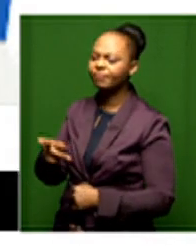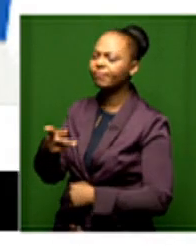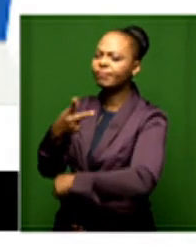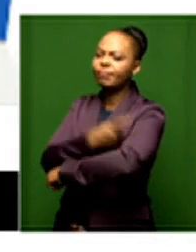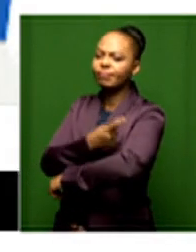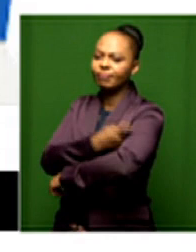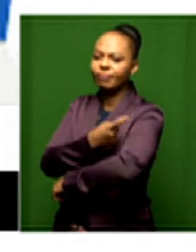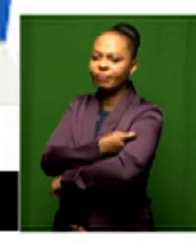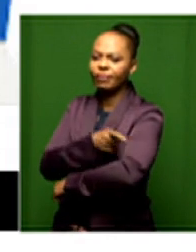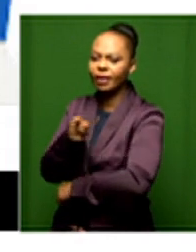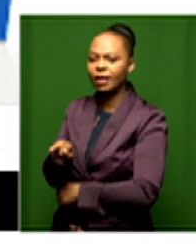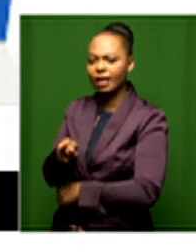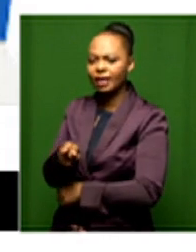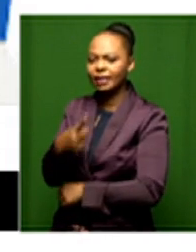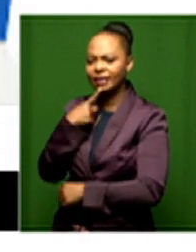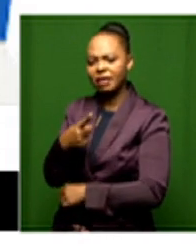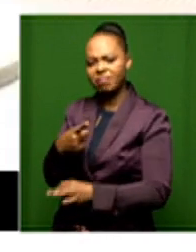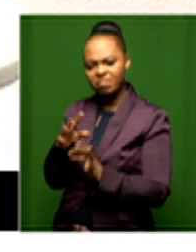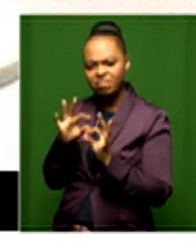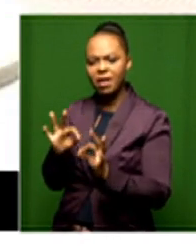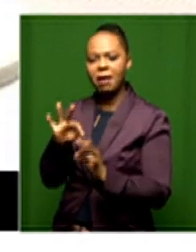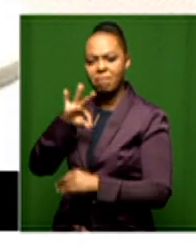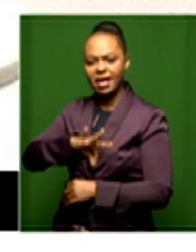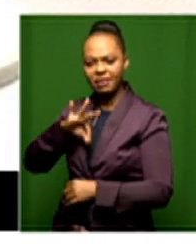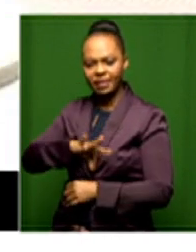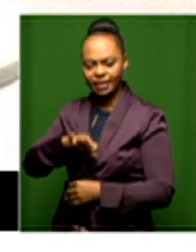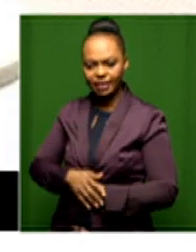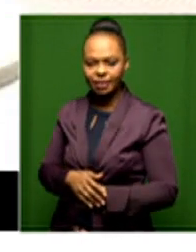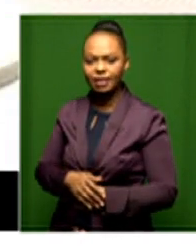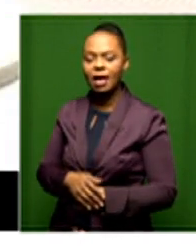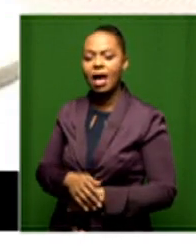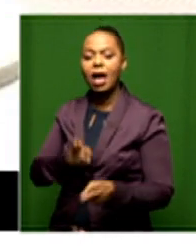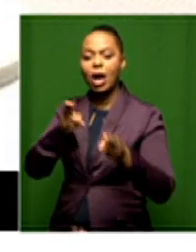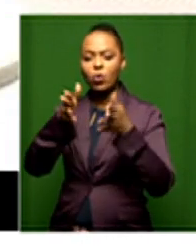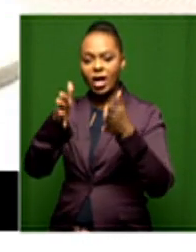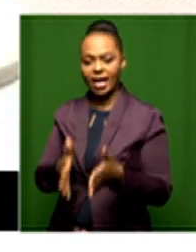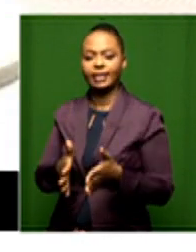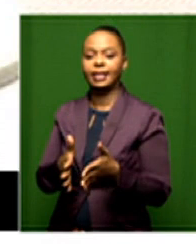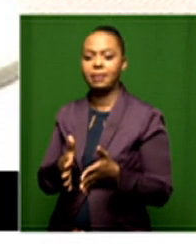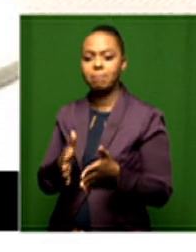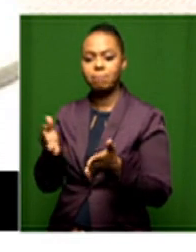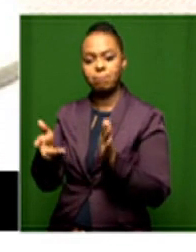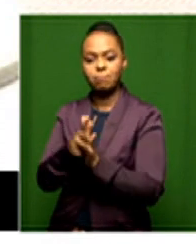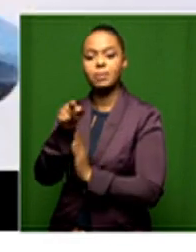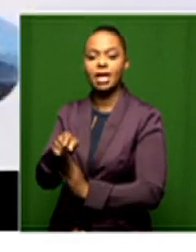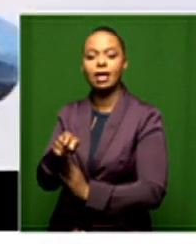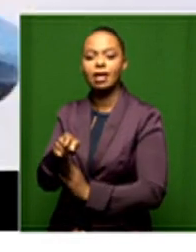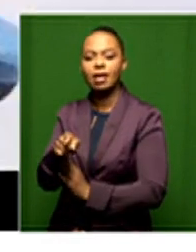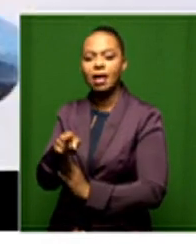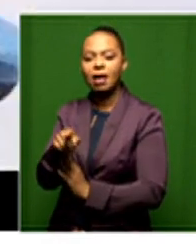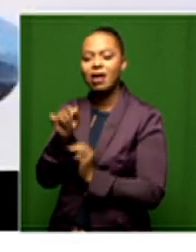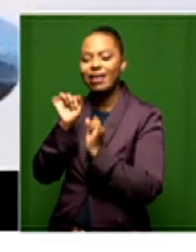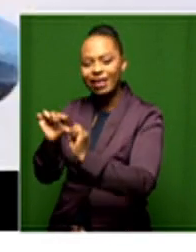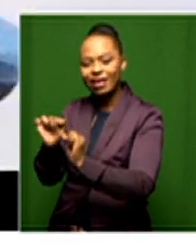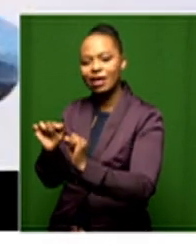as a prescribed minimum benefit. This is an entitlement by the regulator. What does this mean for your ordinary medical